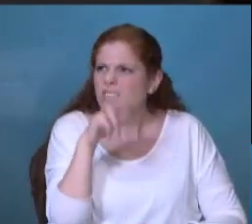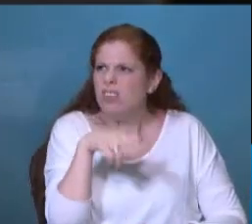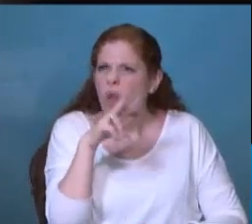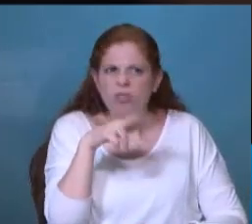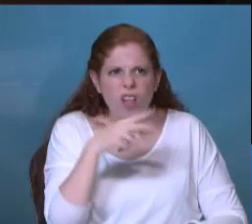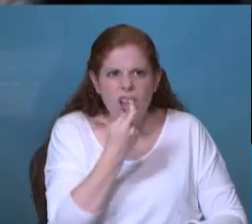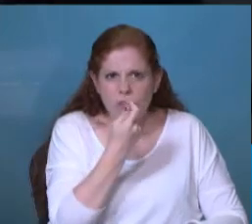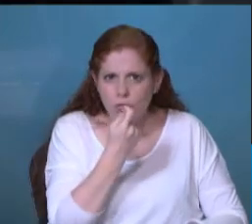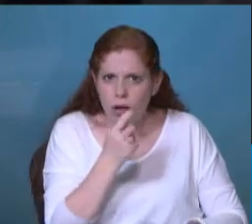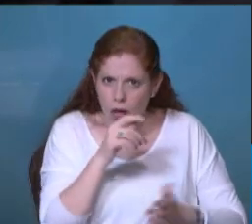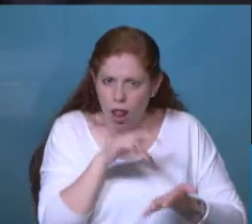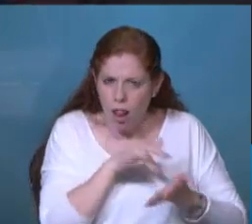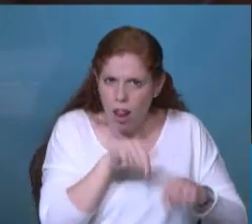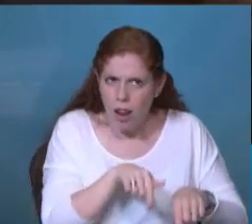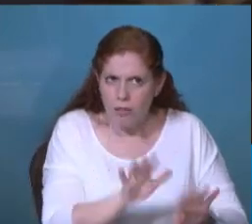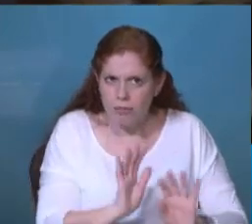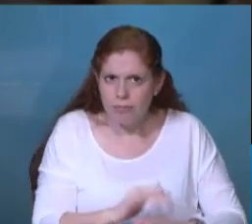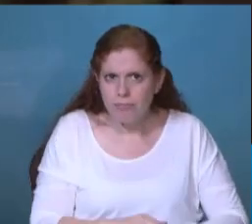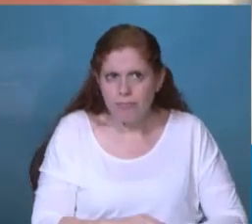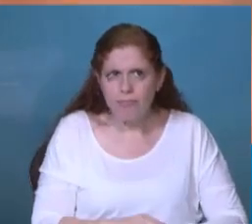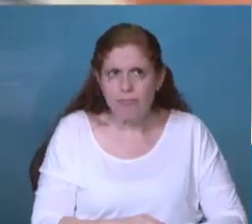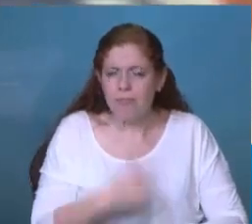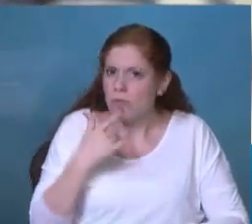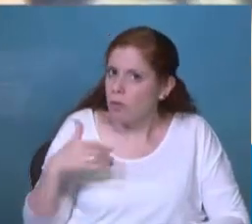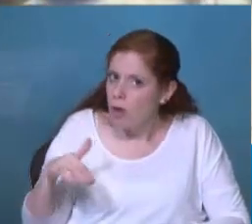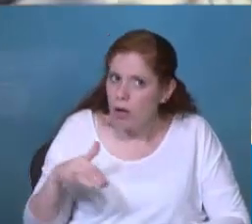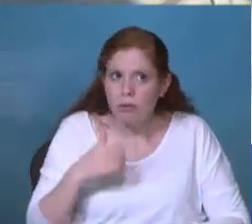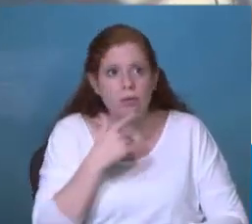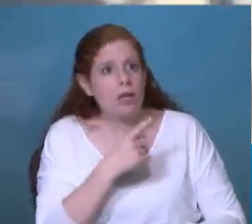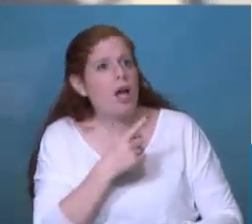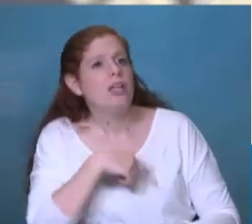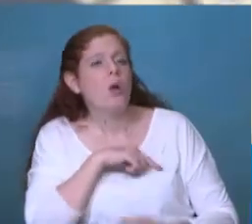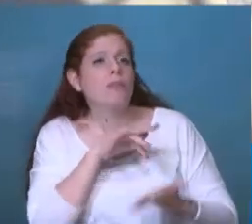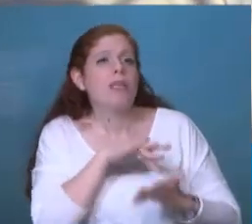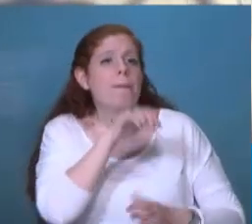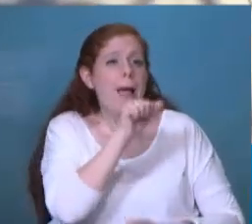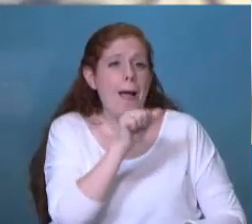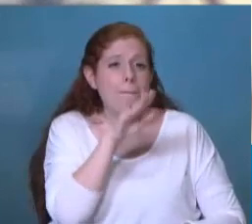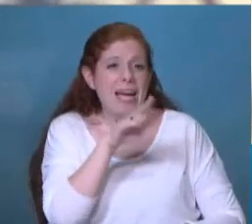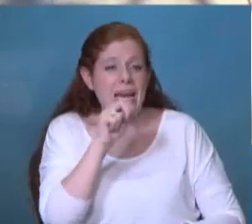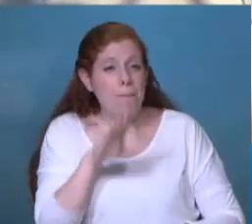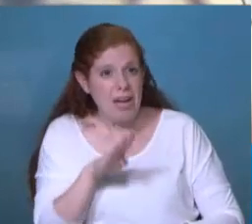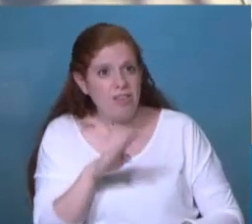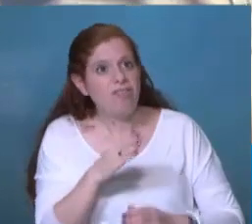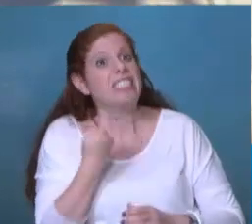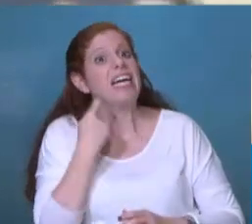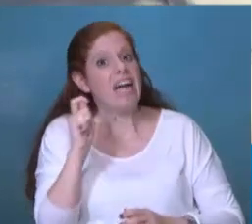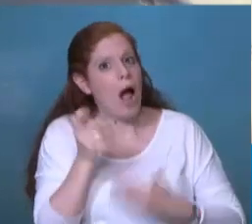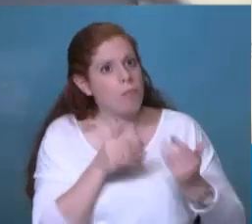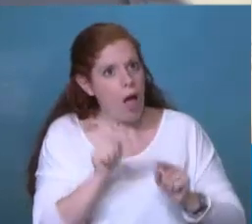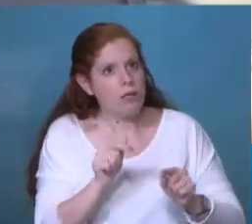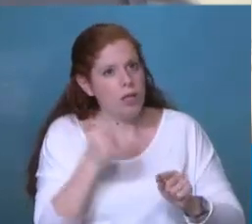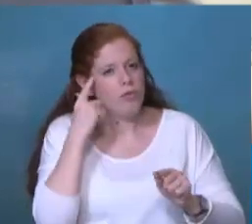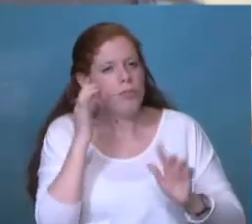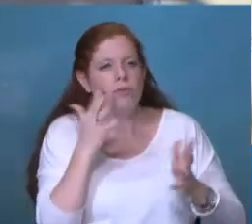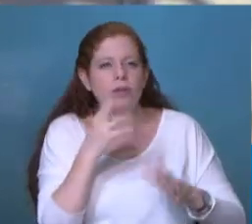almost $3,000 for our stay. Wow. We're staying in an Airbnb, okay. And it's very expensive for an Airbnb. I think roughly